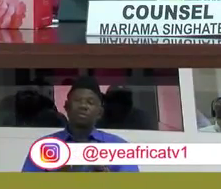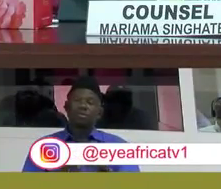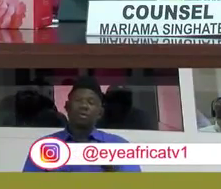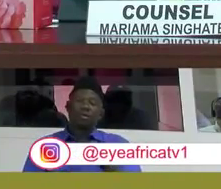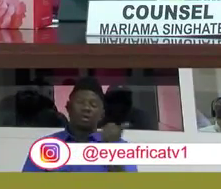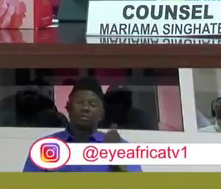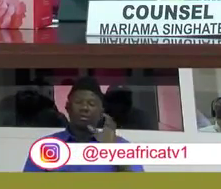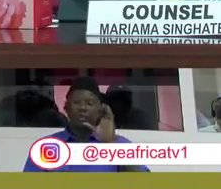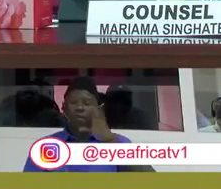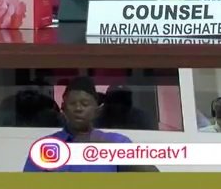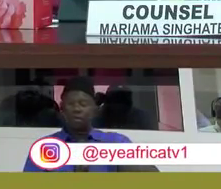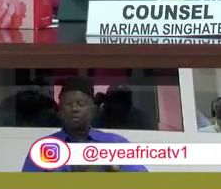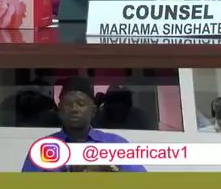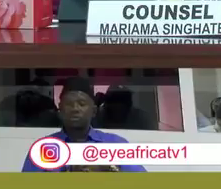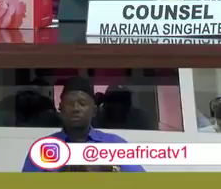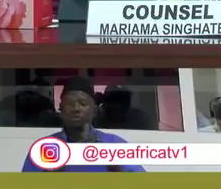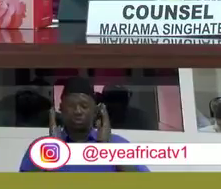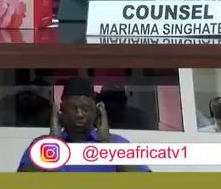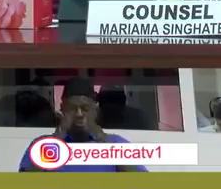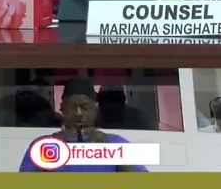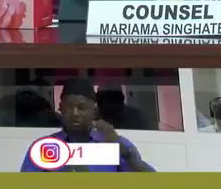and Banjul Muslim elders